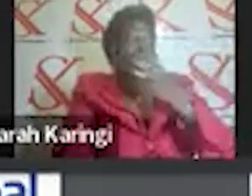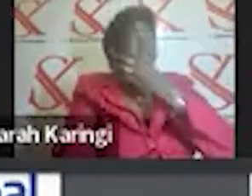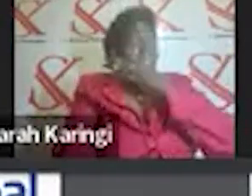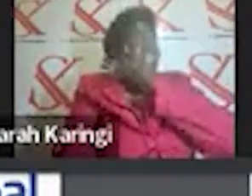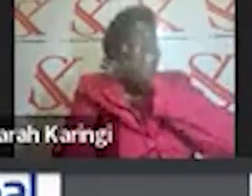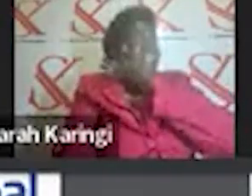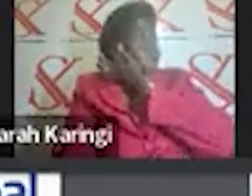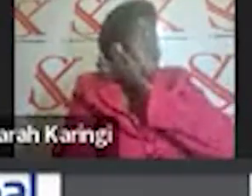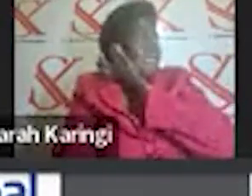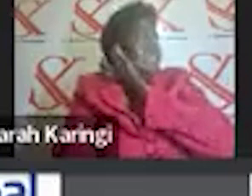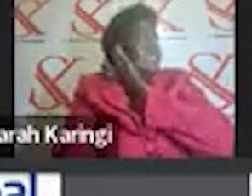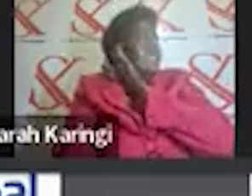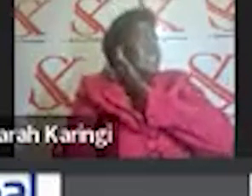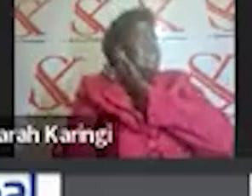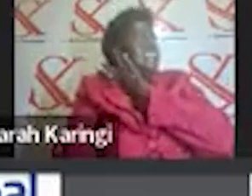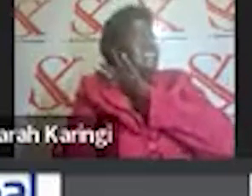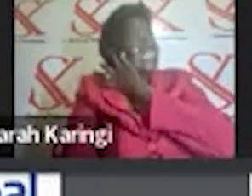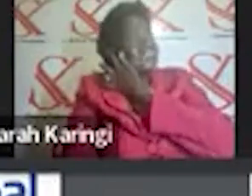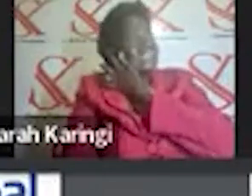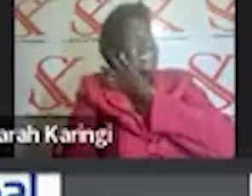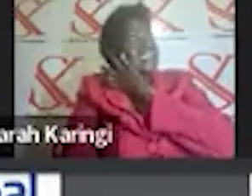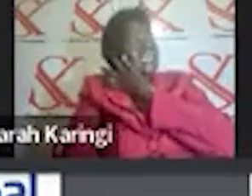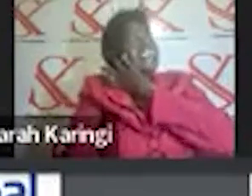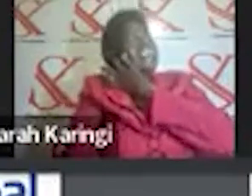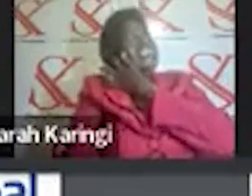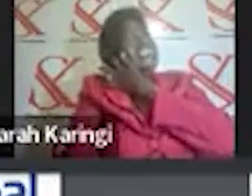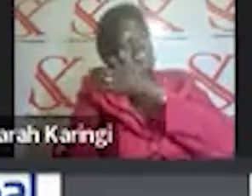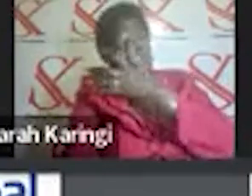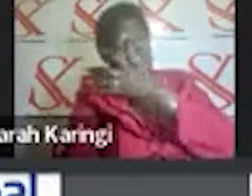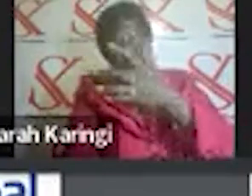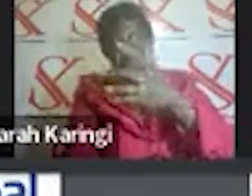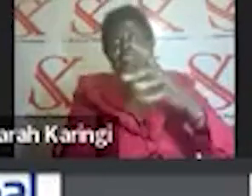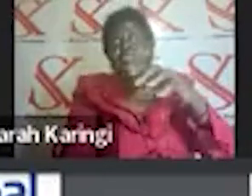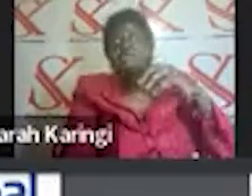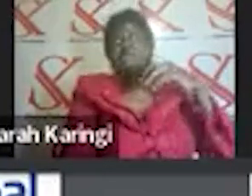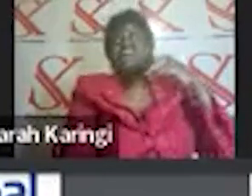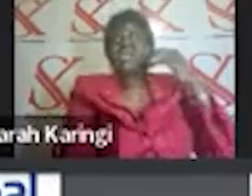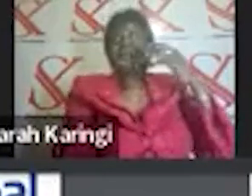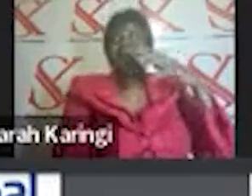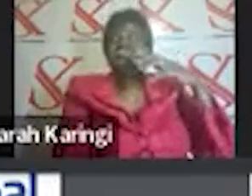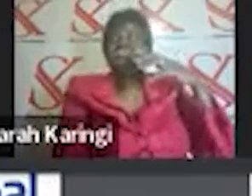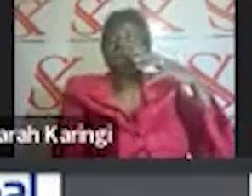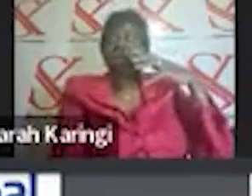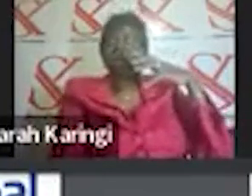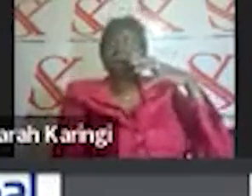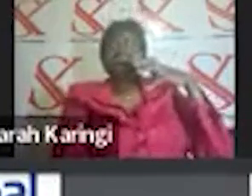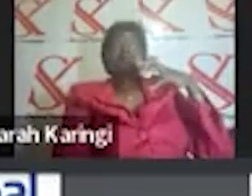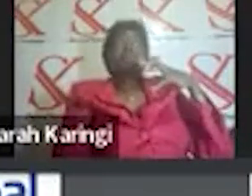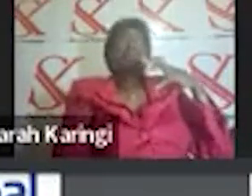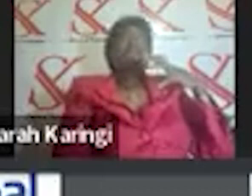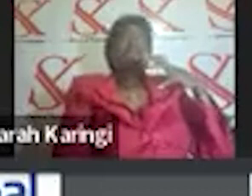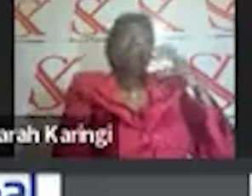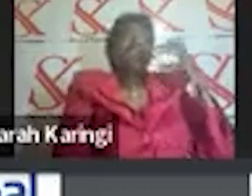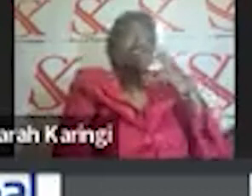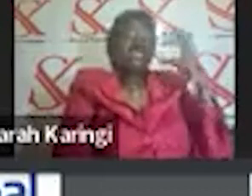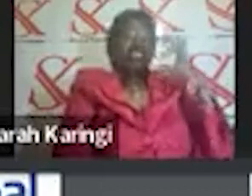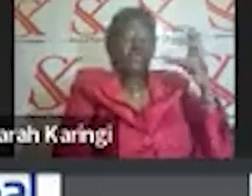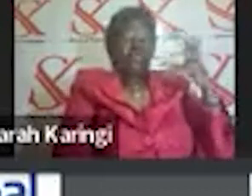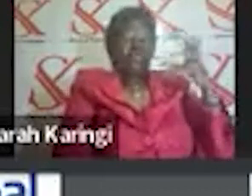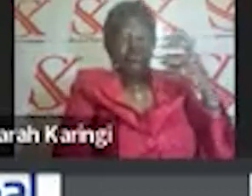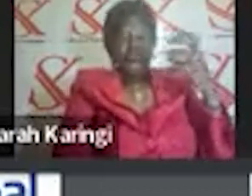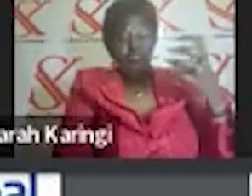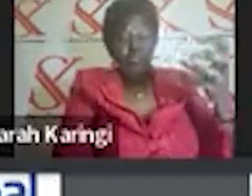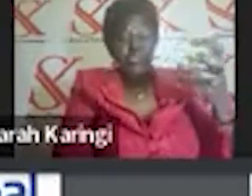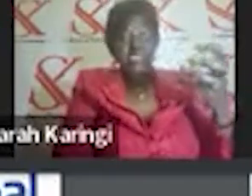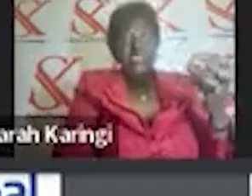entrepreneurship. I can go to her, I can rely on her, and I can rely on him. When it comes to things to do with maybe anything that you